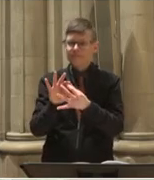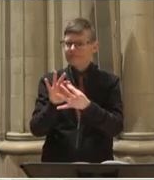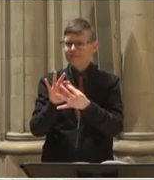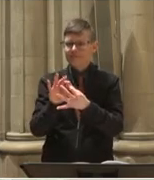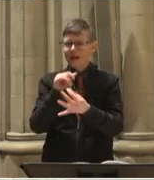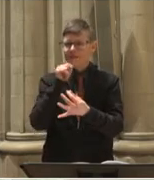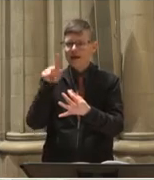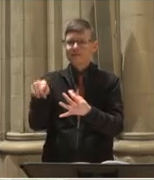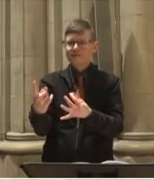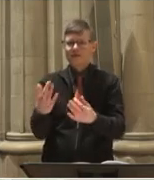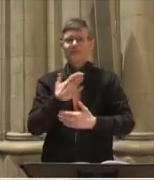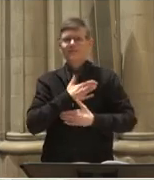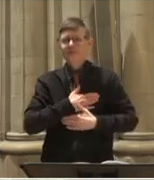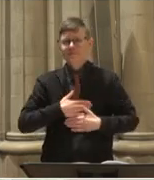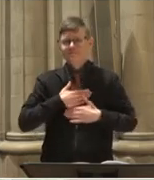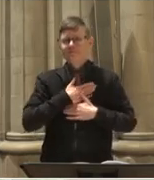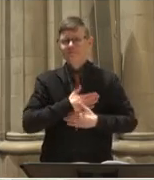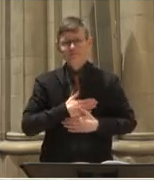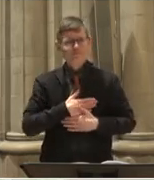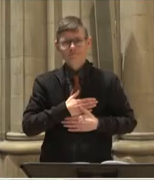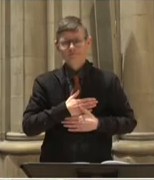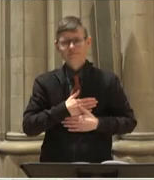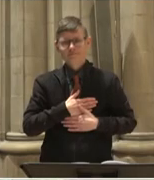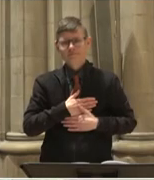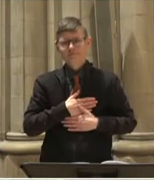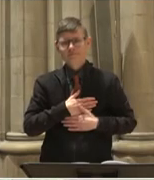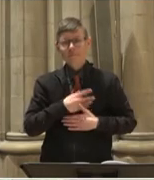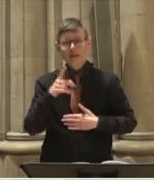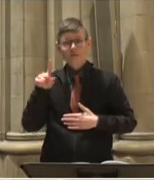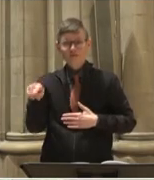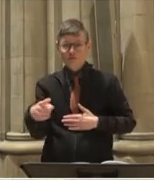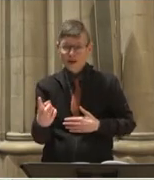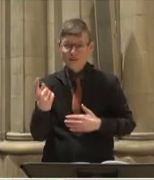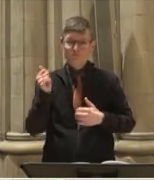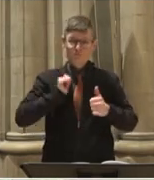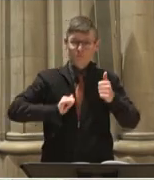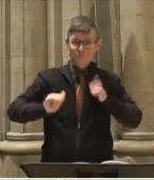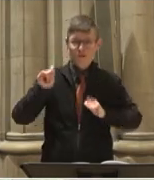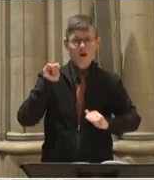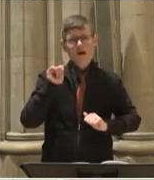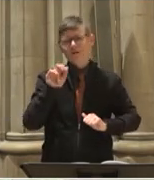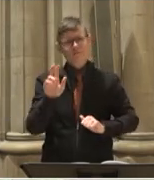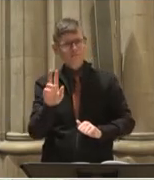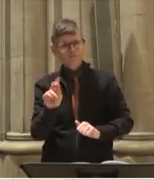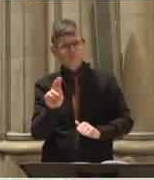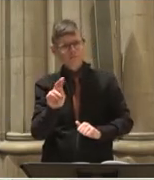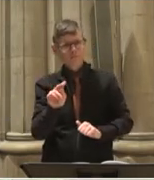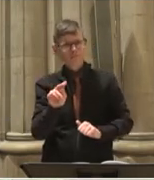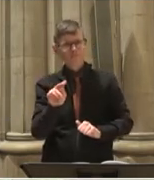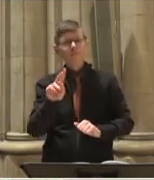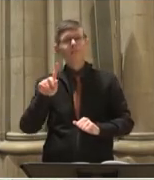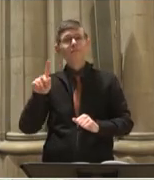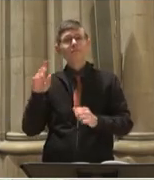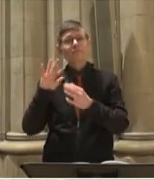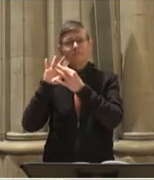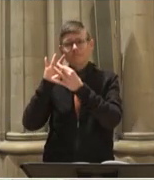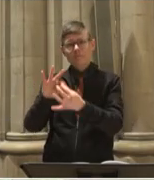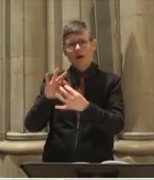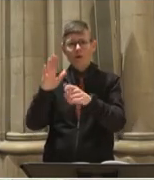entertainment. It is about more than performance. It is about a